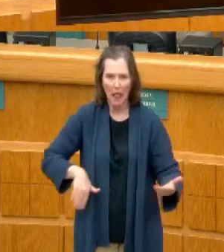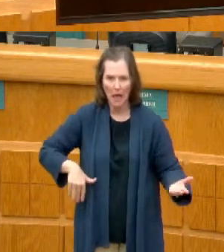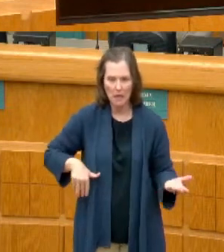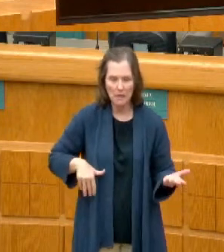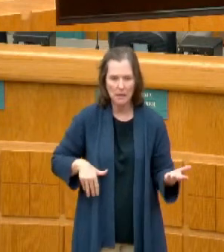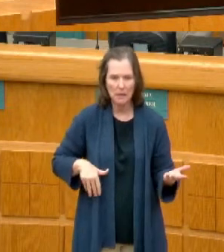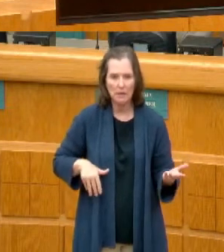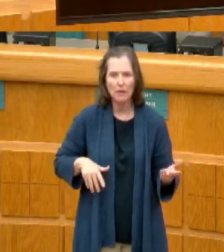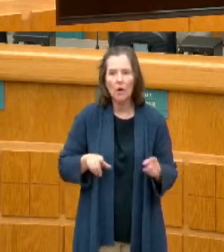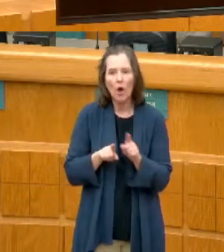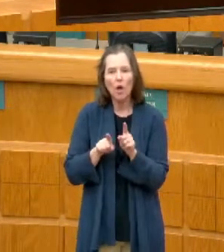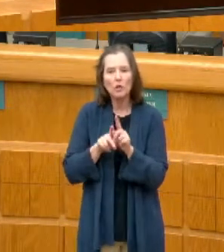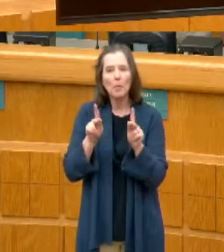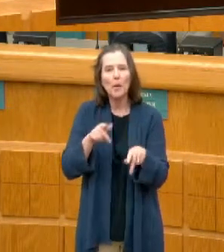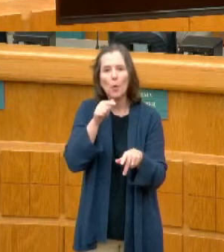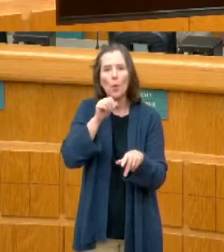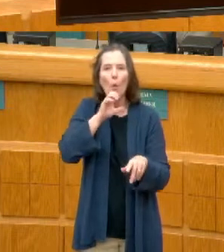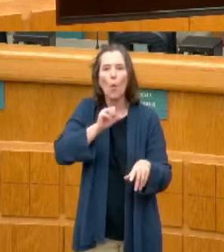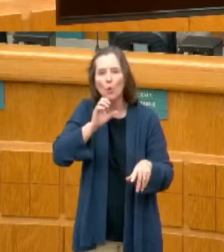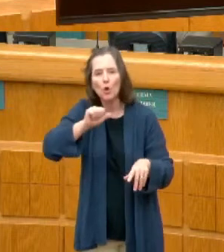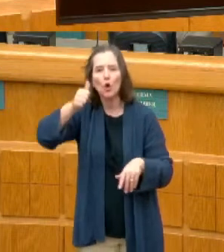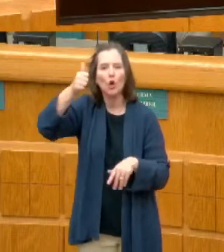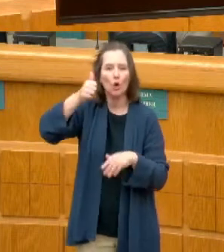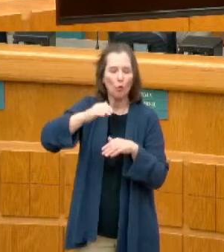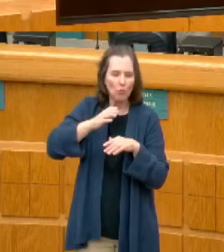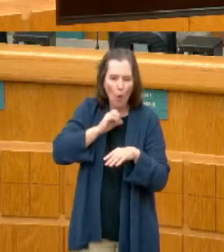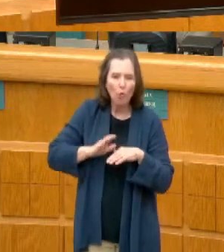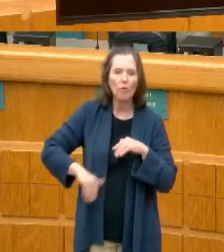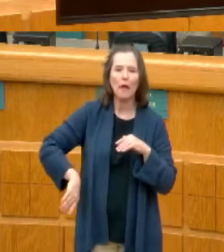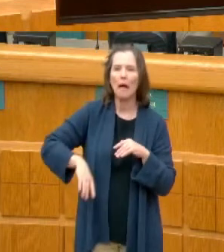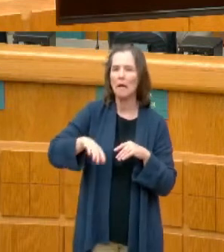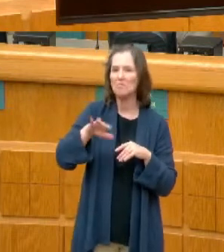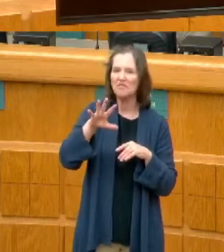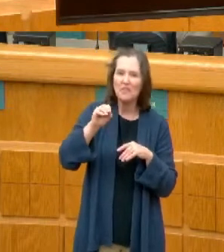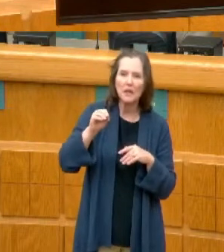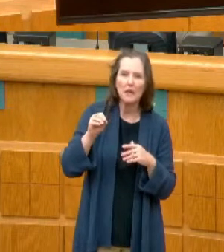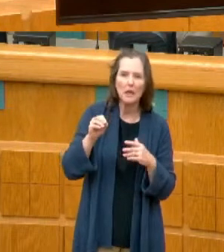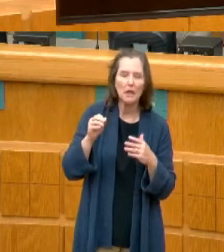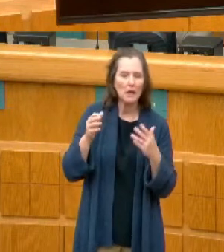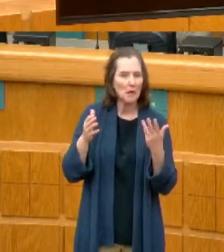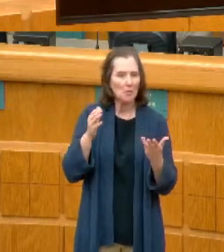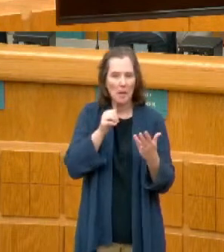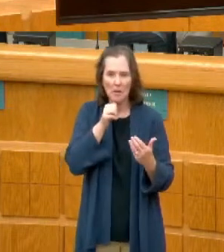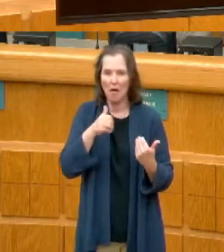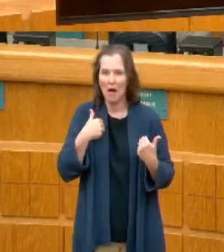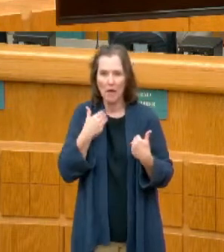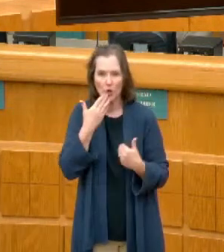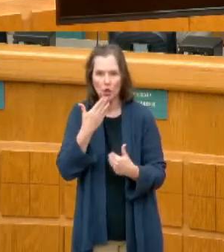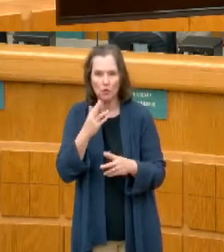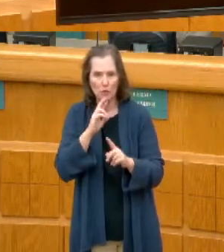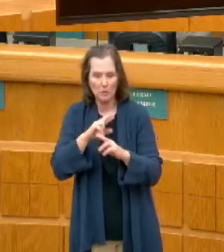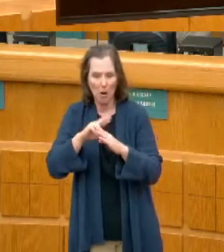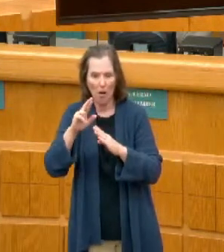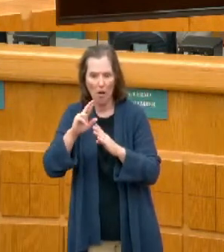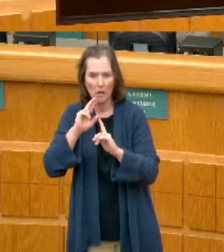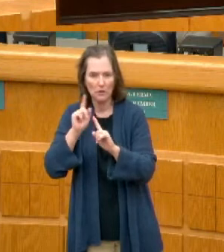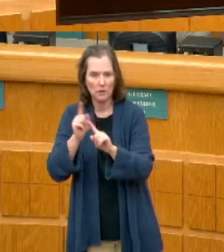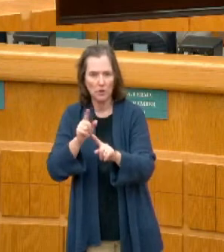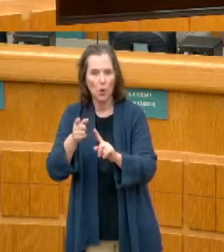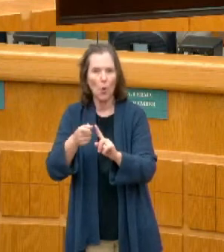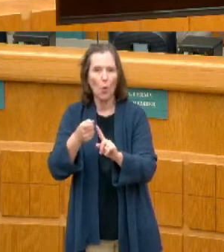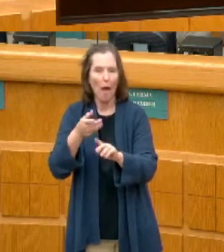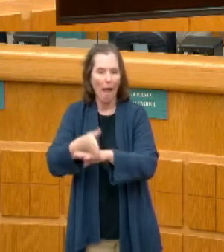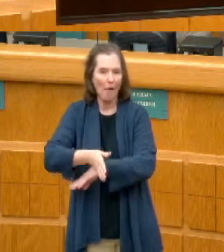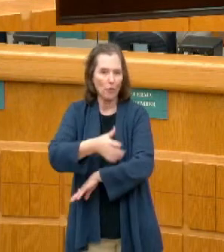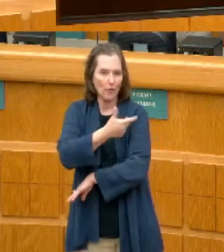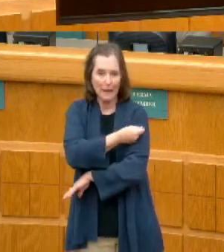not have as good an immune response. And there are some people that medically cannot receive the vaccine. Fortunately, few,